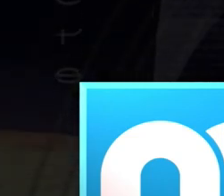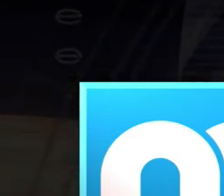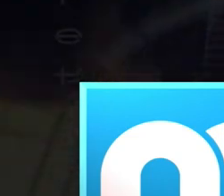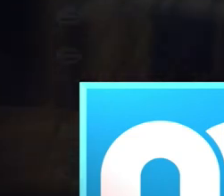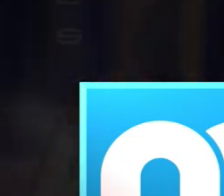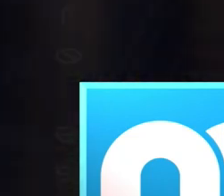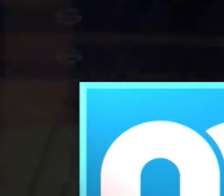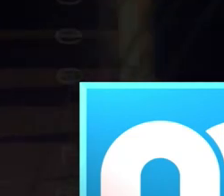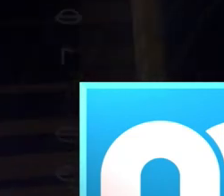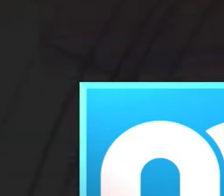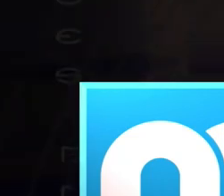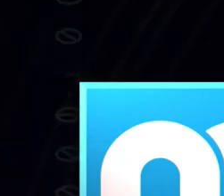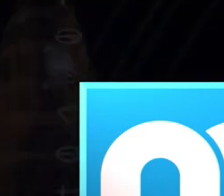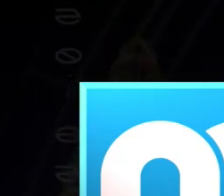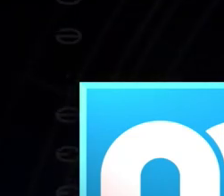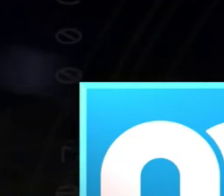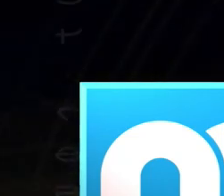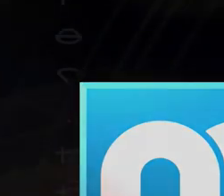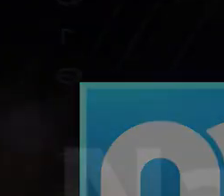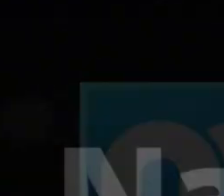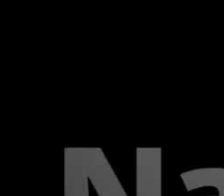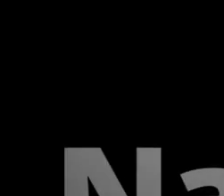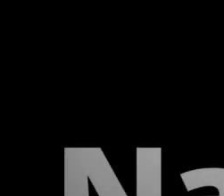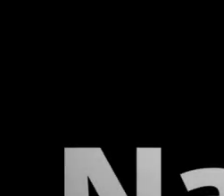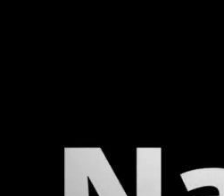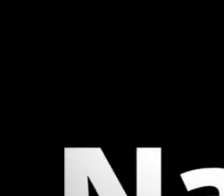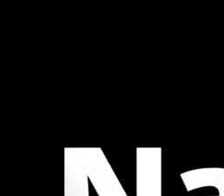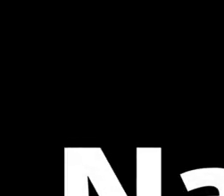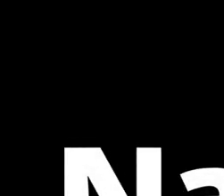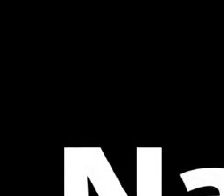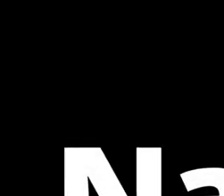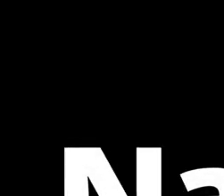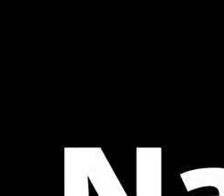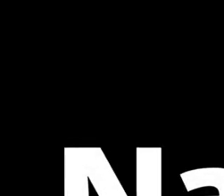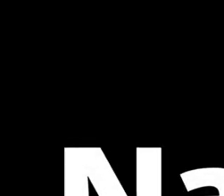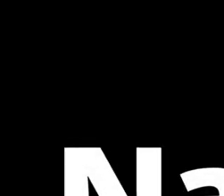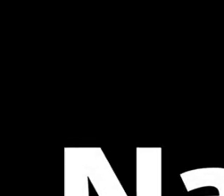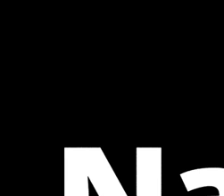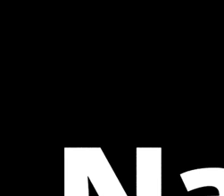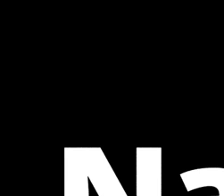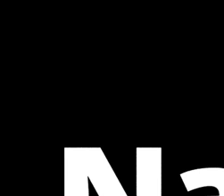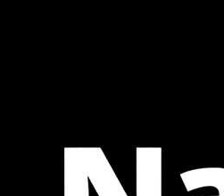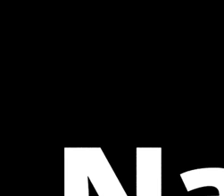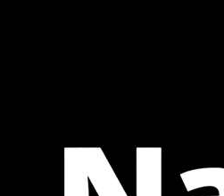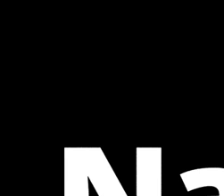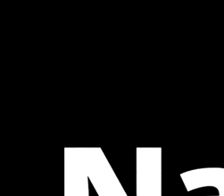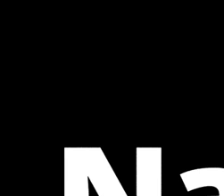information about this and other programs, visit nashville.gov.